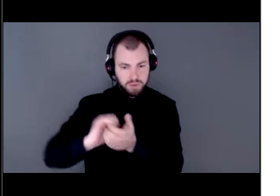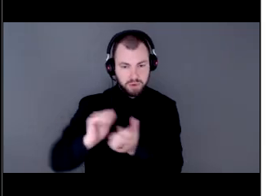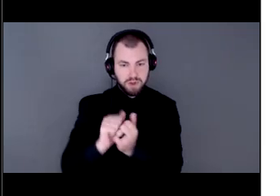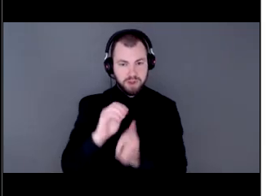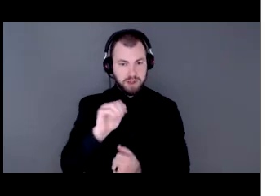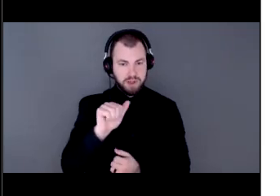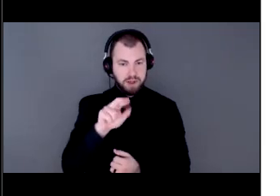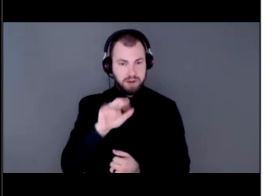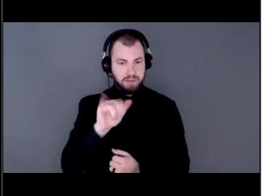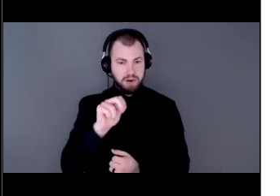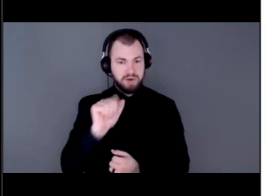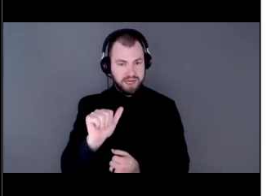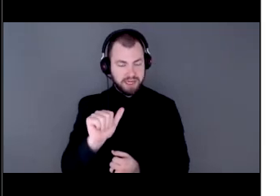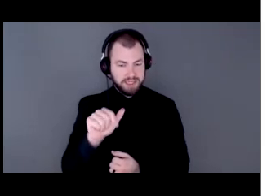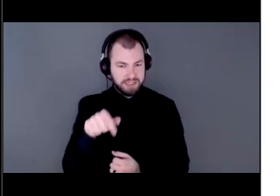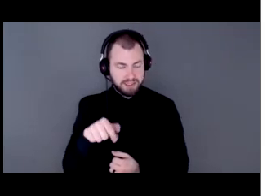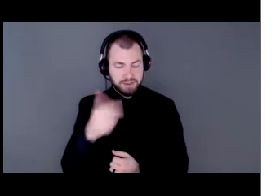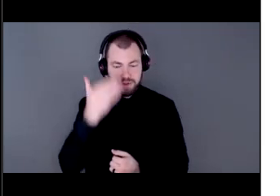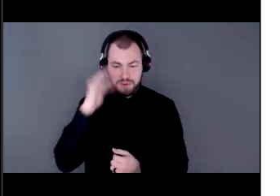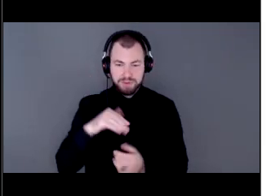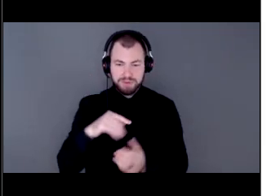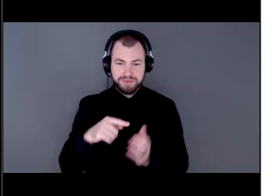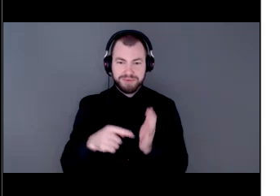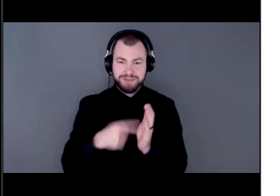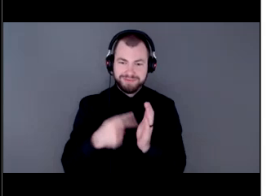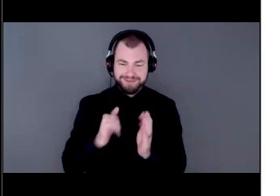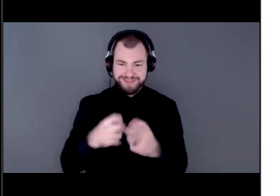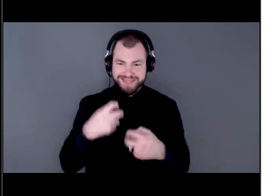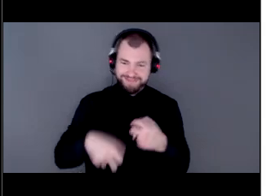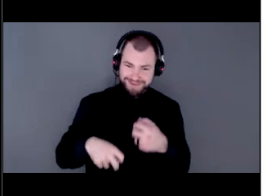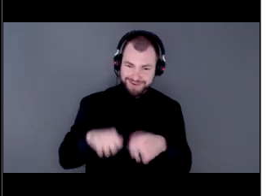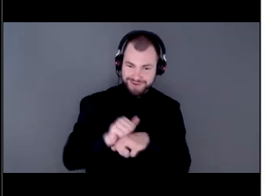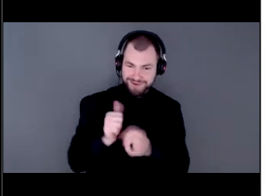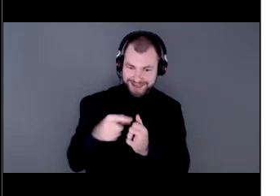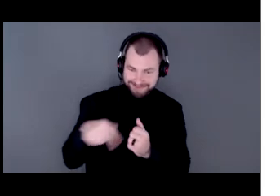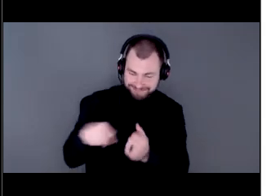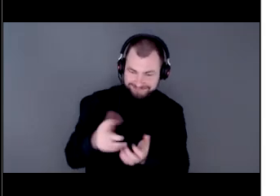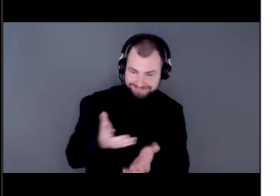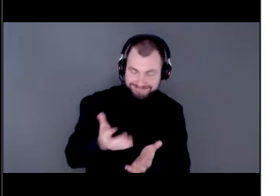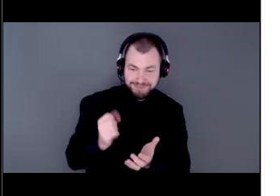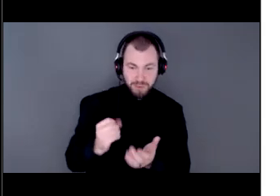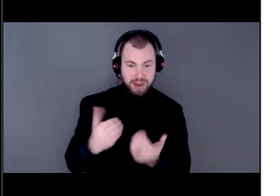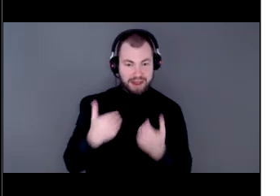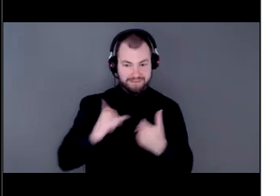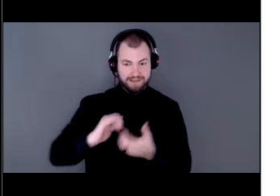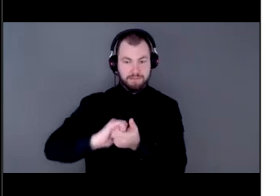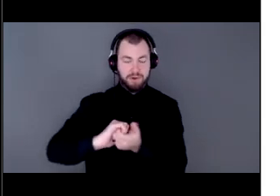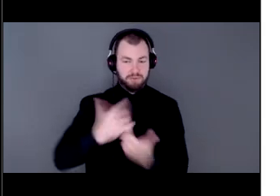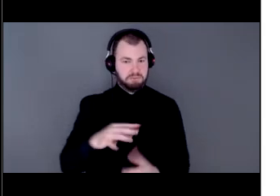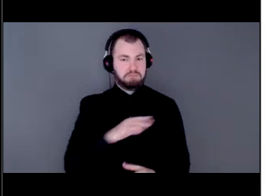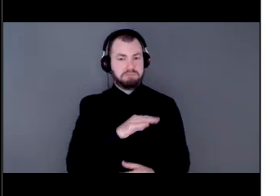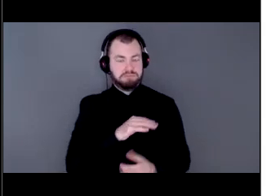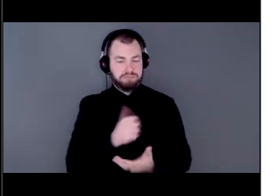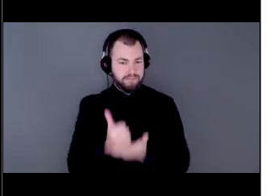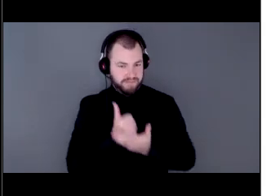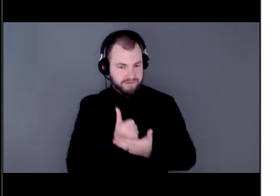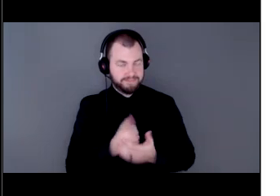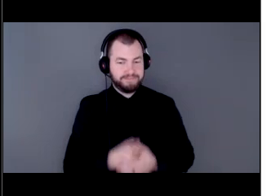is sometimes a difficult audience to work with. So having this partner is helpful.